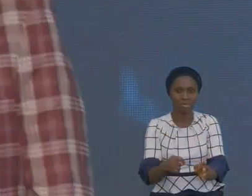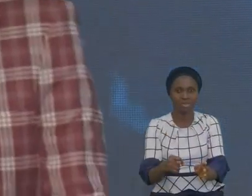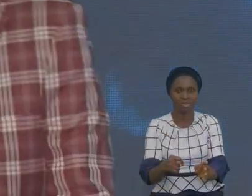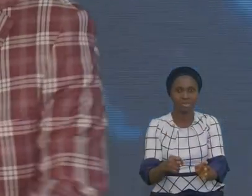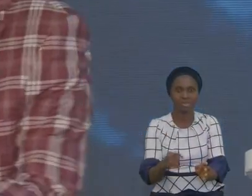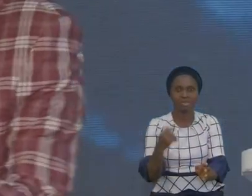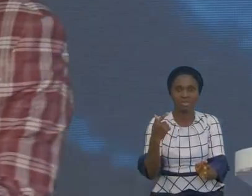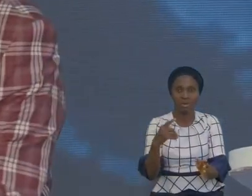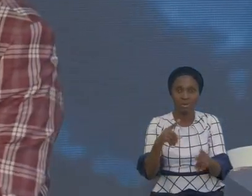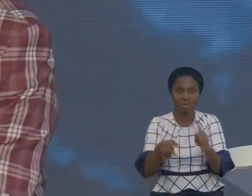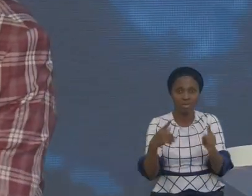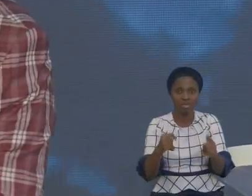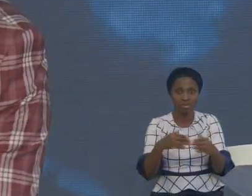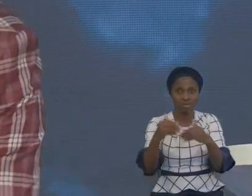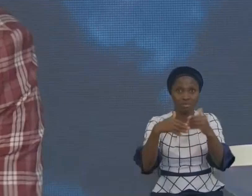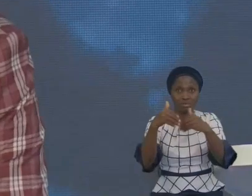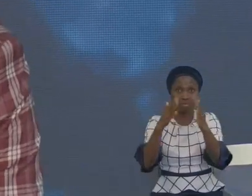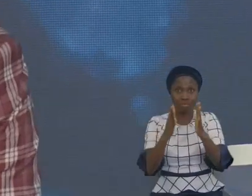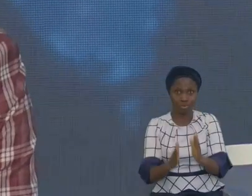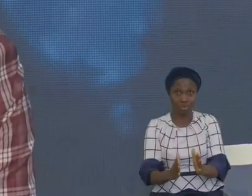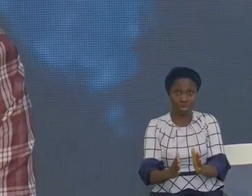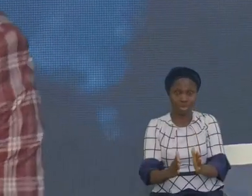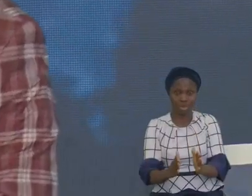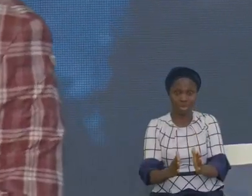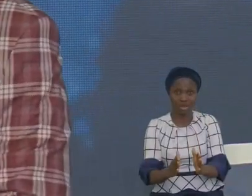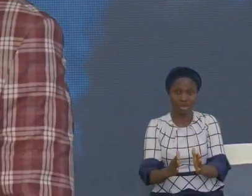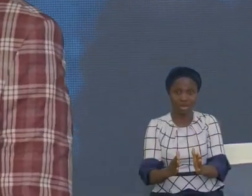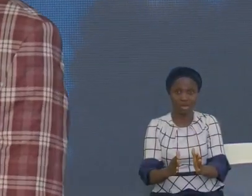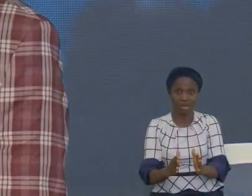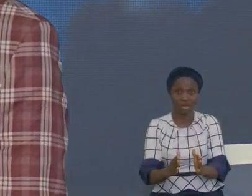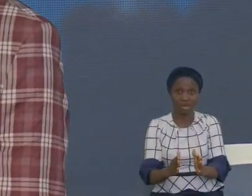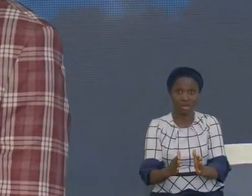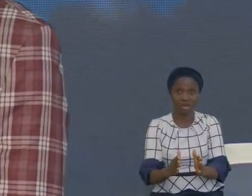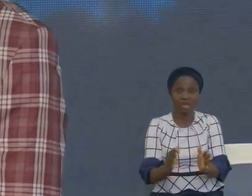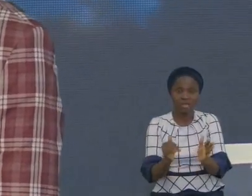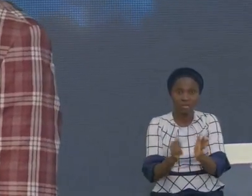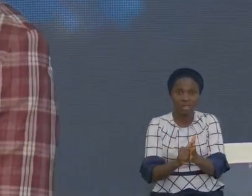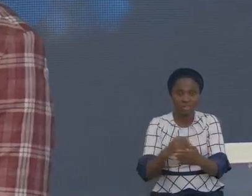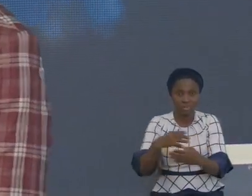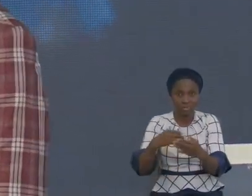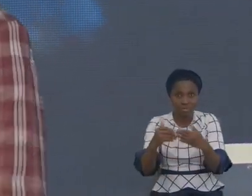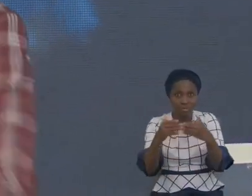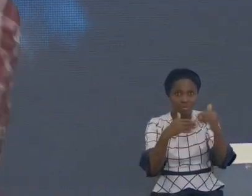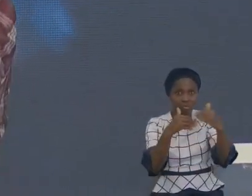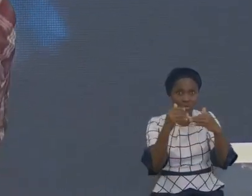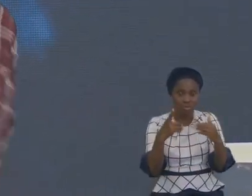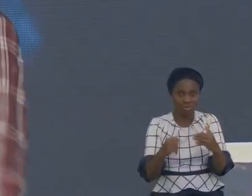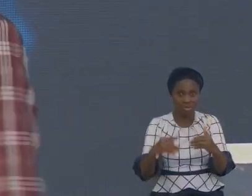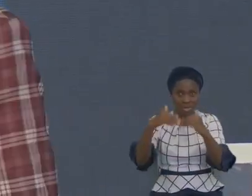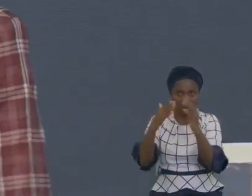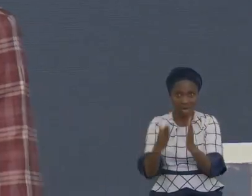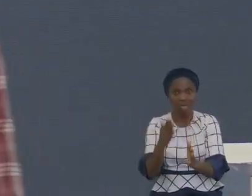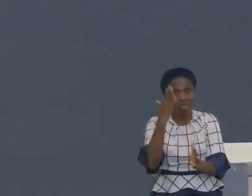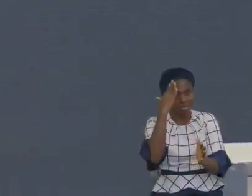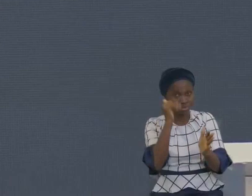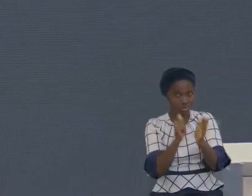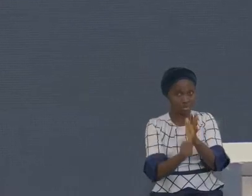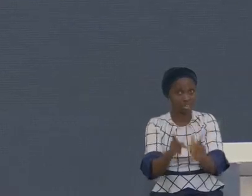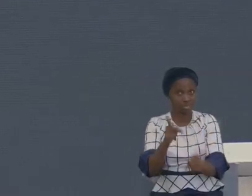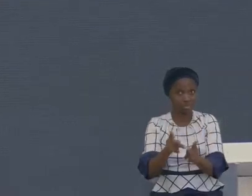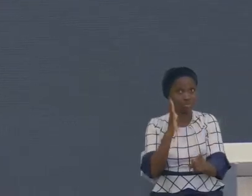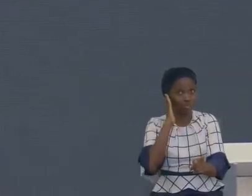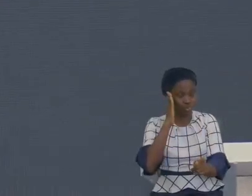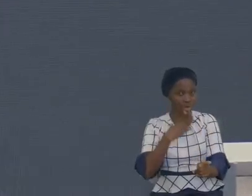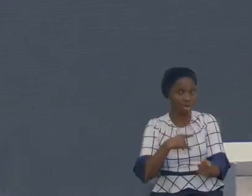and who knows that people will go from the ground floor and go to the last floor up,